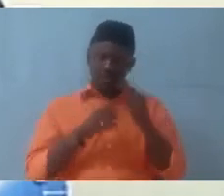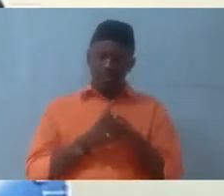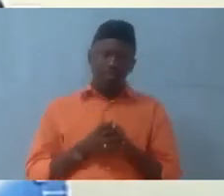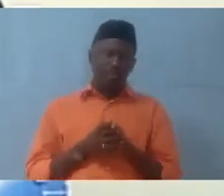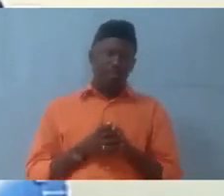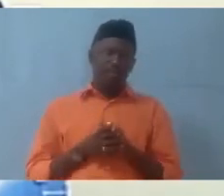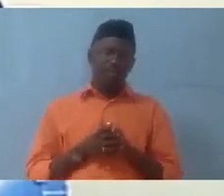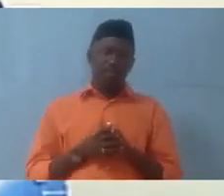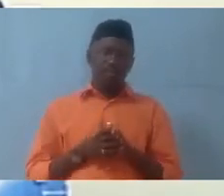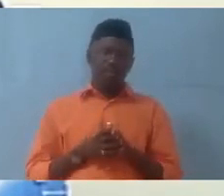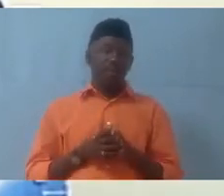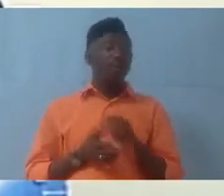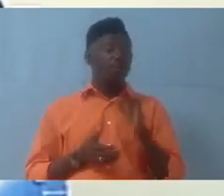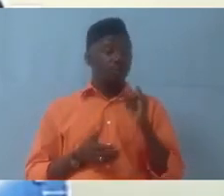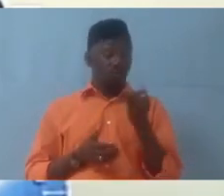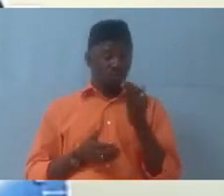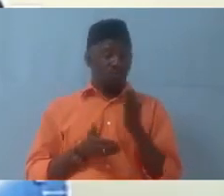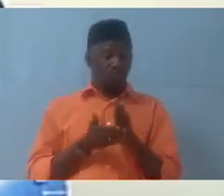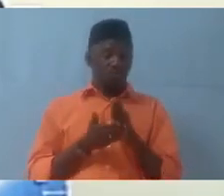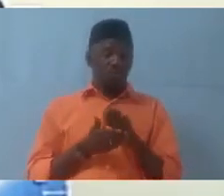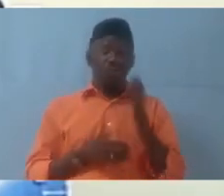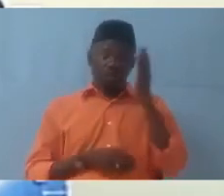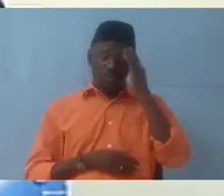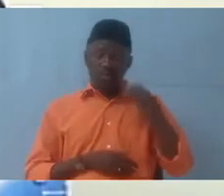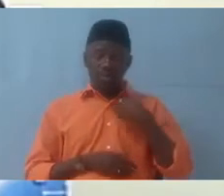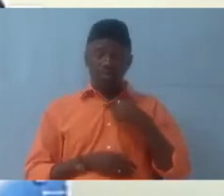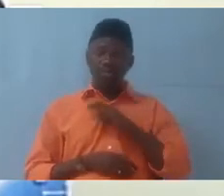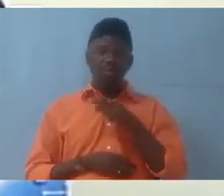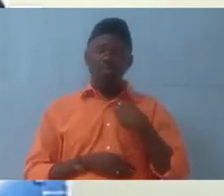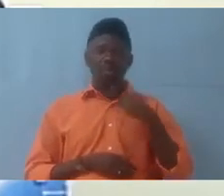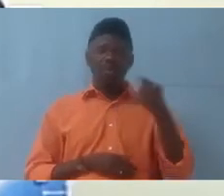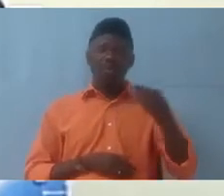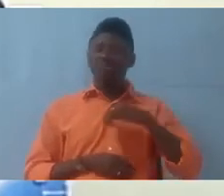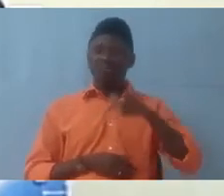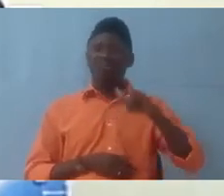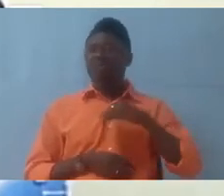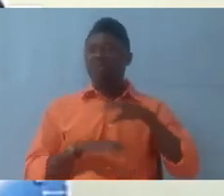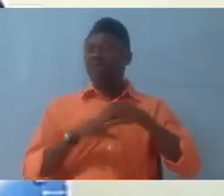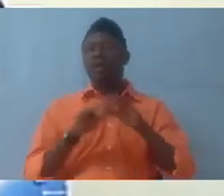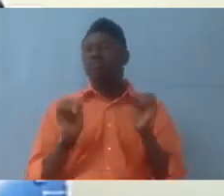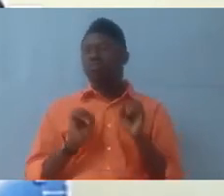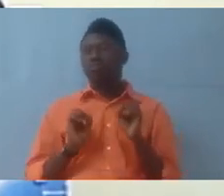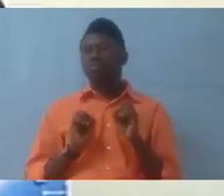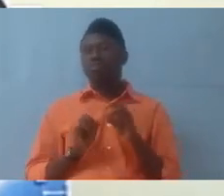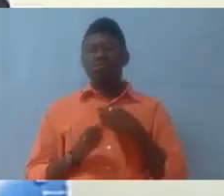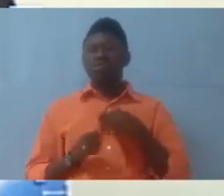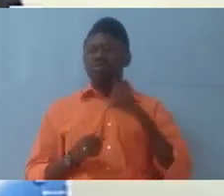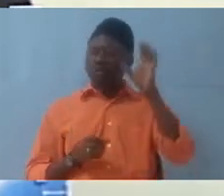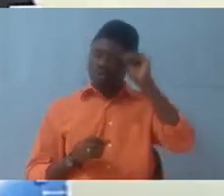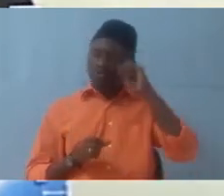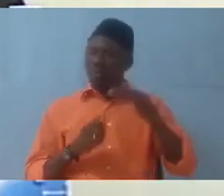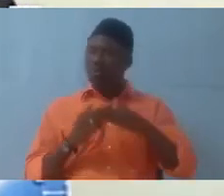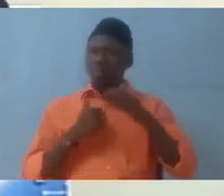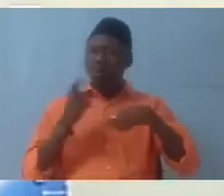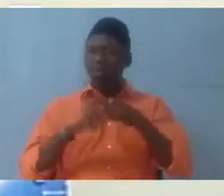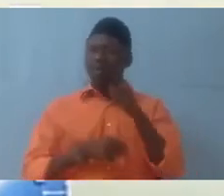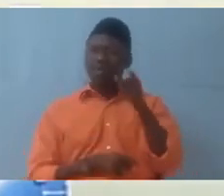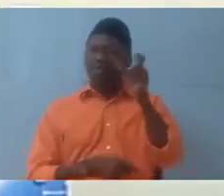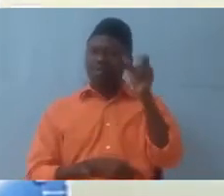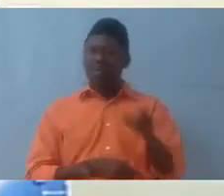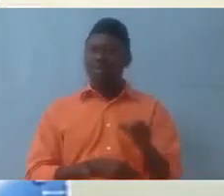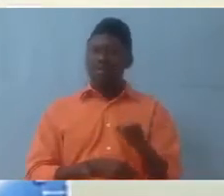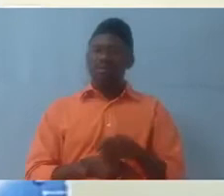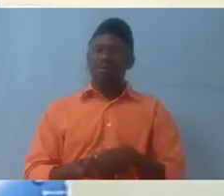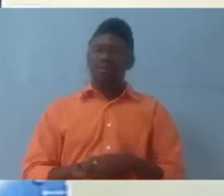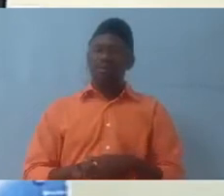friends. Naam sax xamna ma way na nekku ñoon ay xarit tamen. I didn't even know much about him. Xamuma ko bu baax. And to visit someone